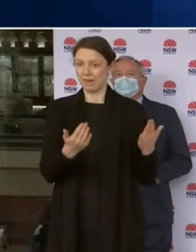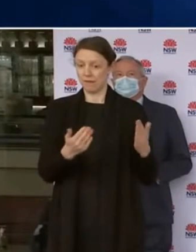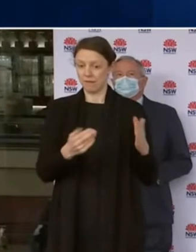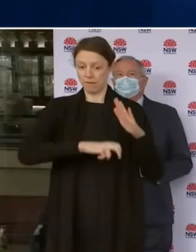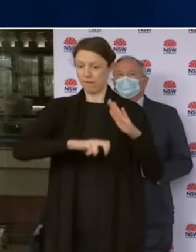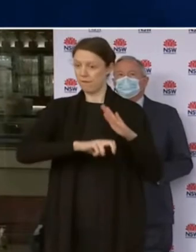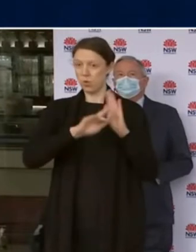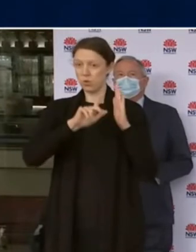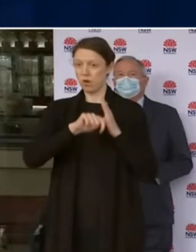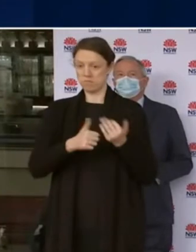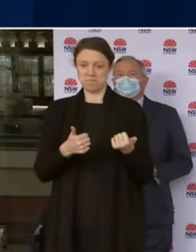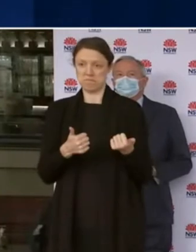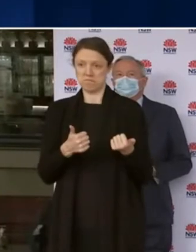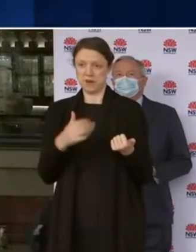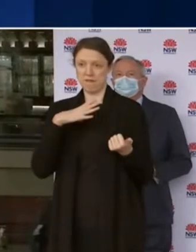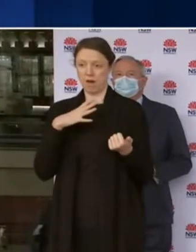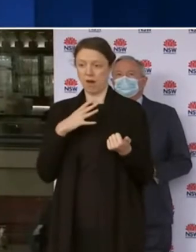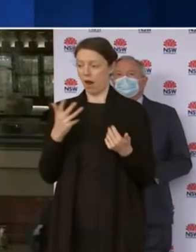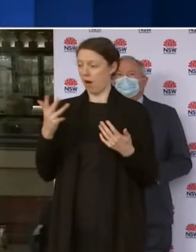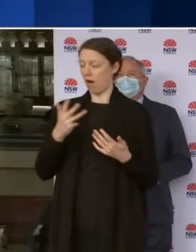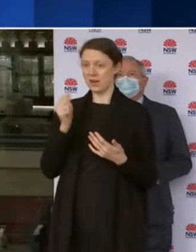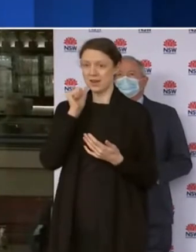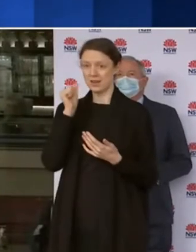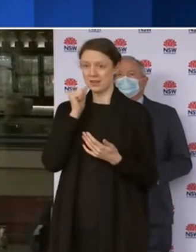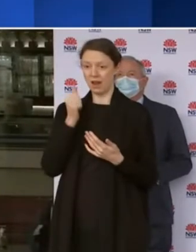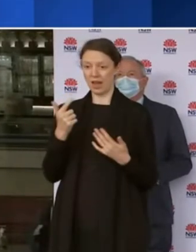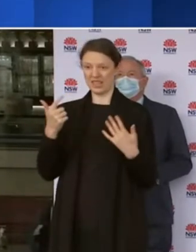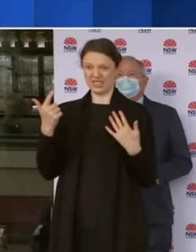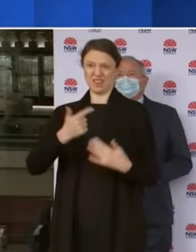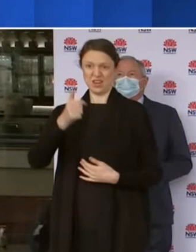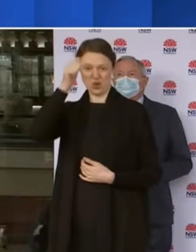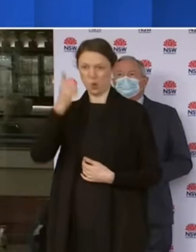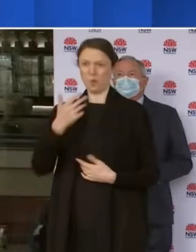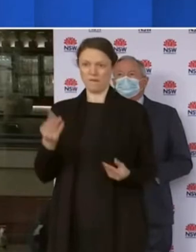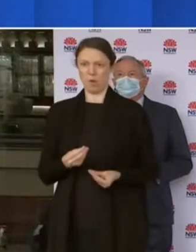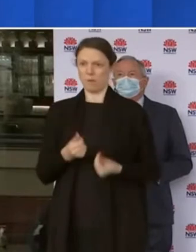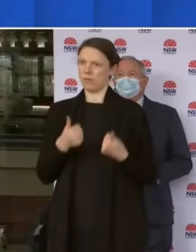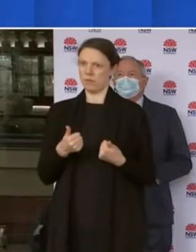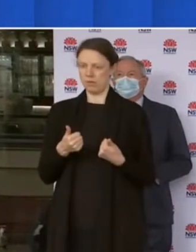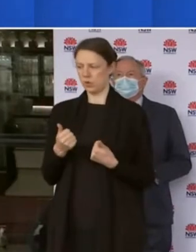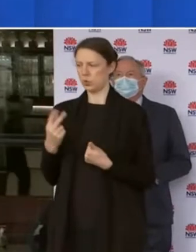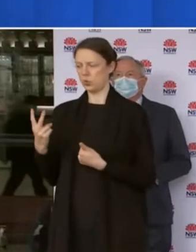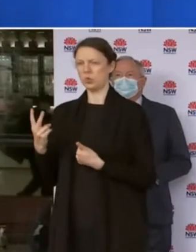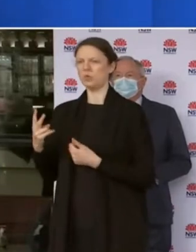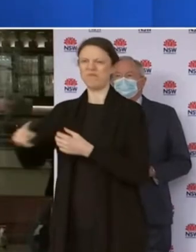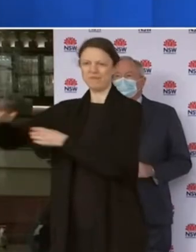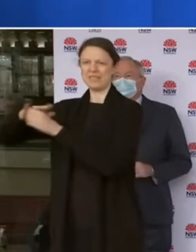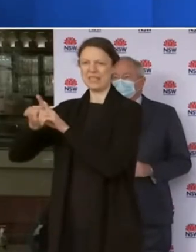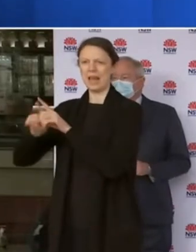were already linked and the other two were in the vicinity of the other cases. So we are very much in a position of being able to assess